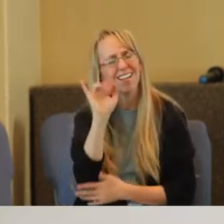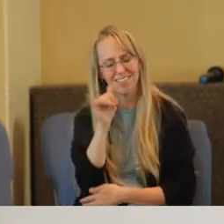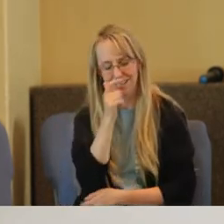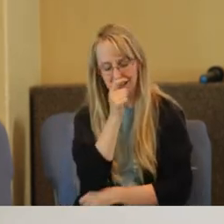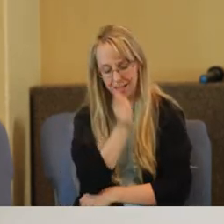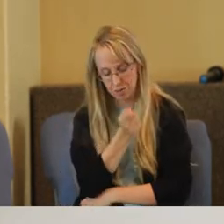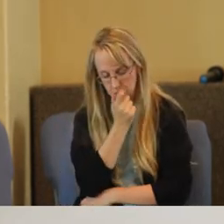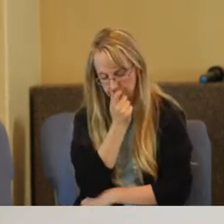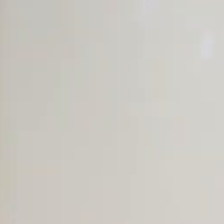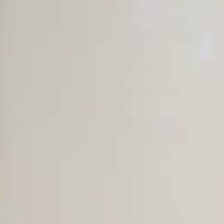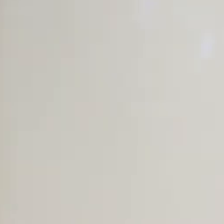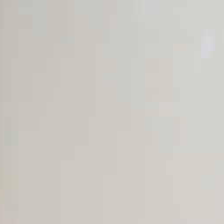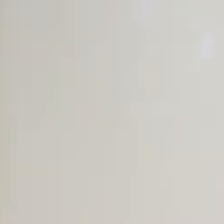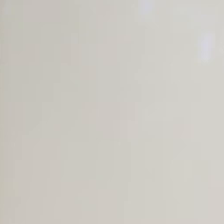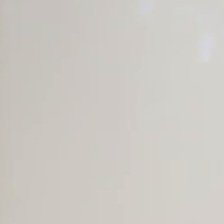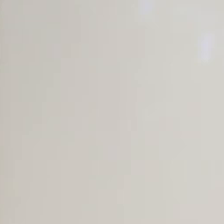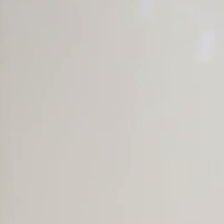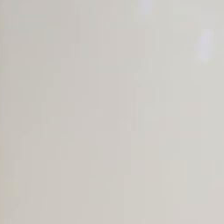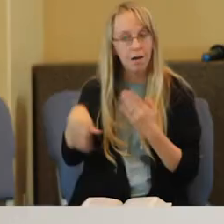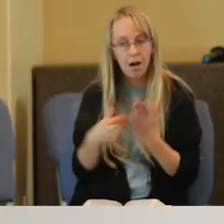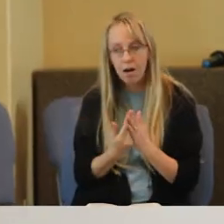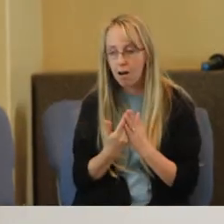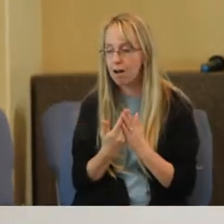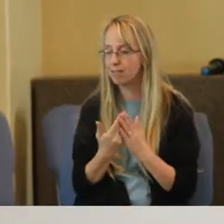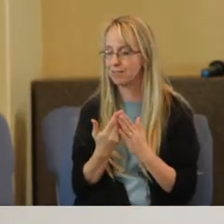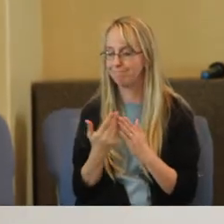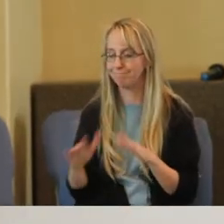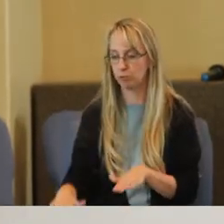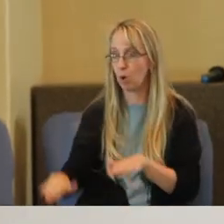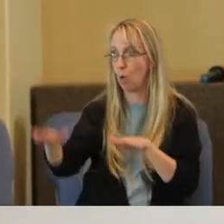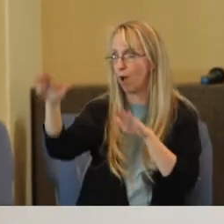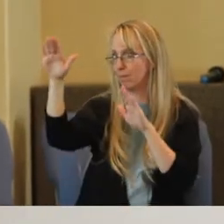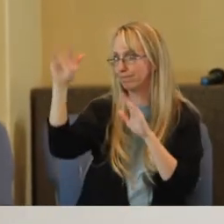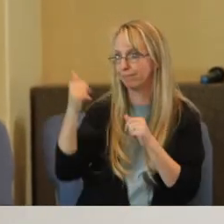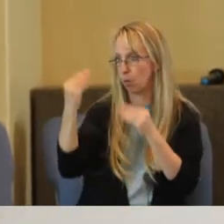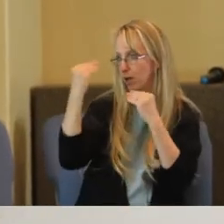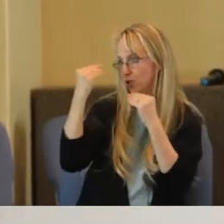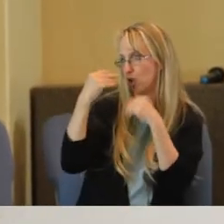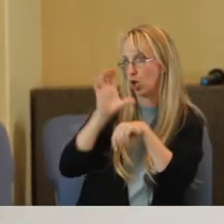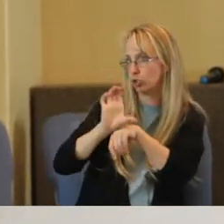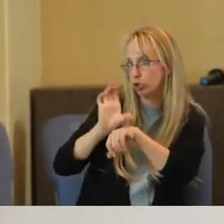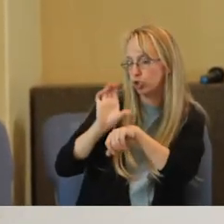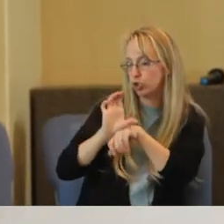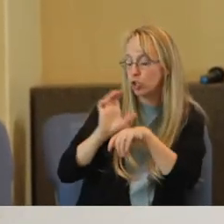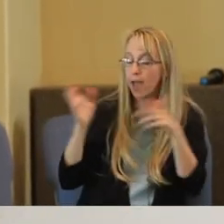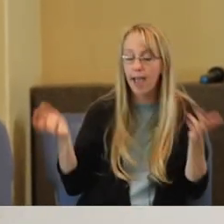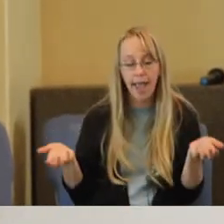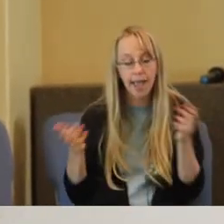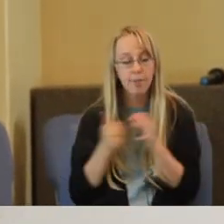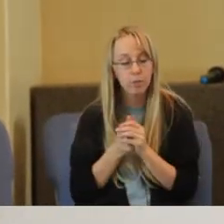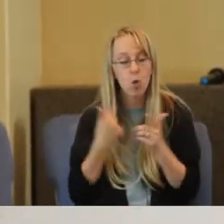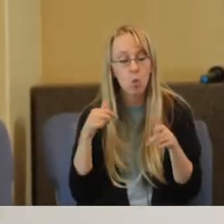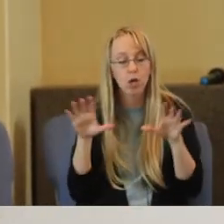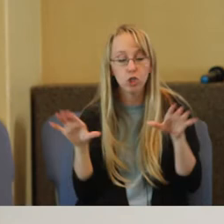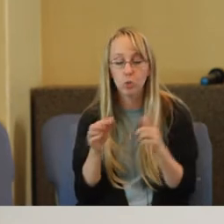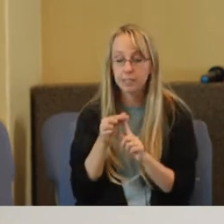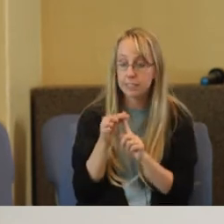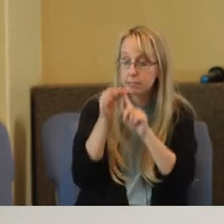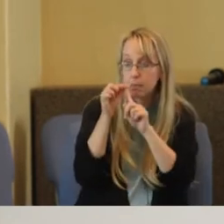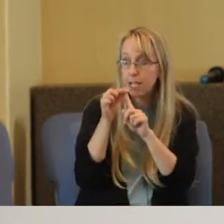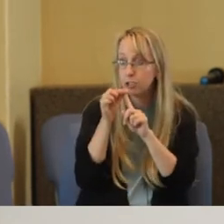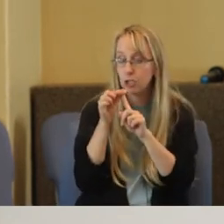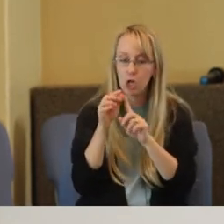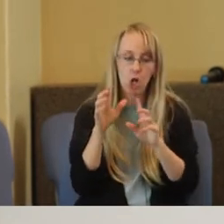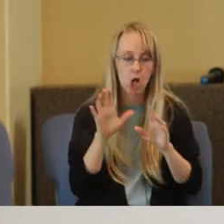interesting. We all grow up, and we are all told in the church, hey, we're going to do this big special